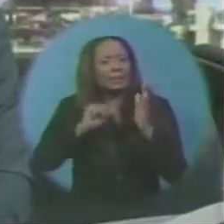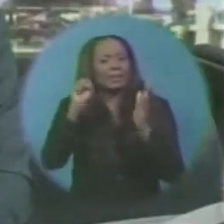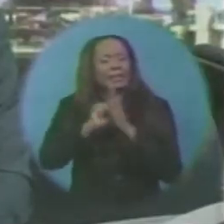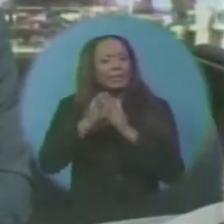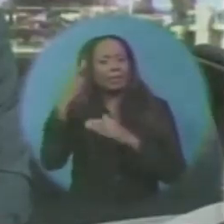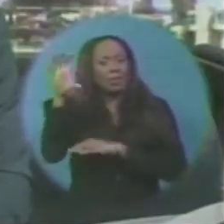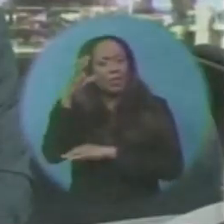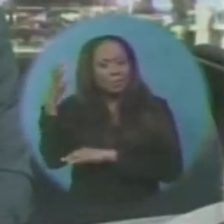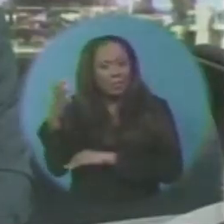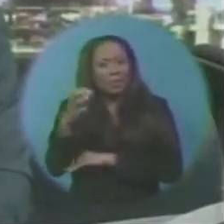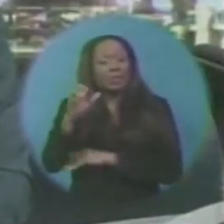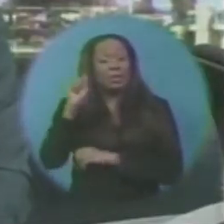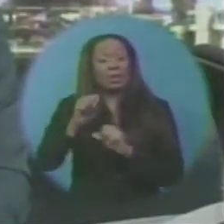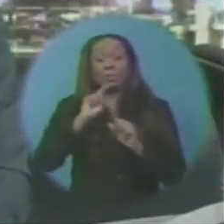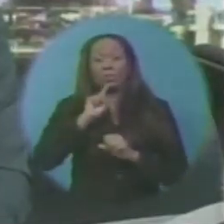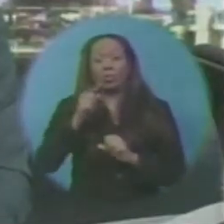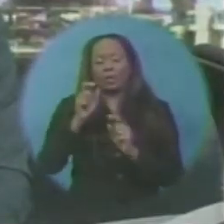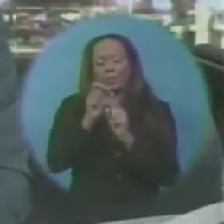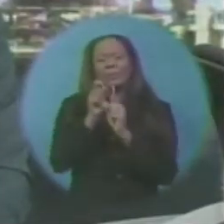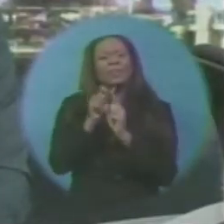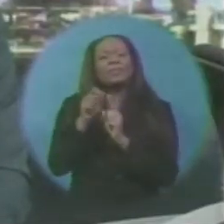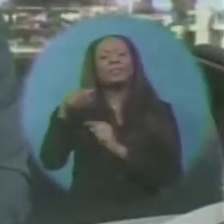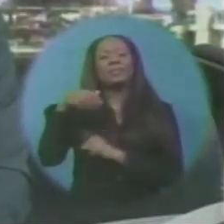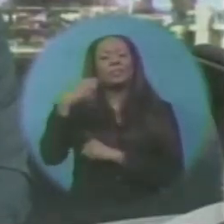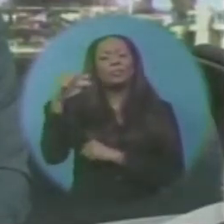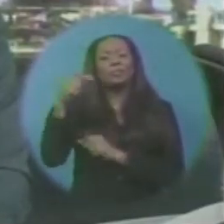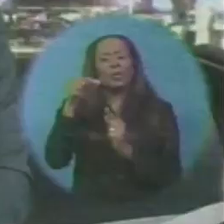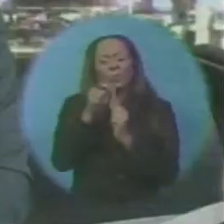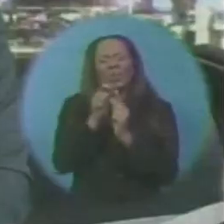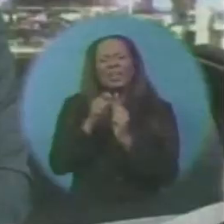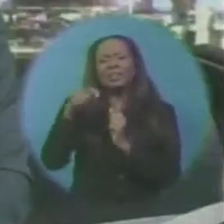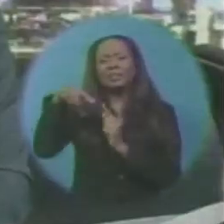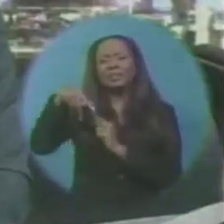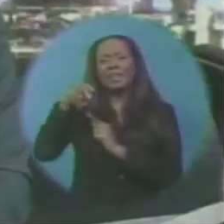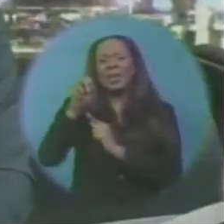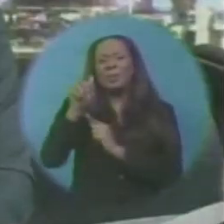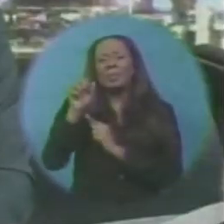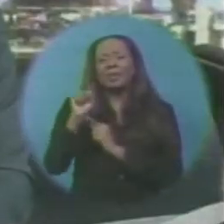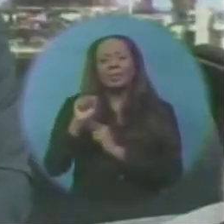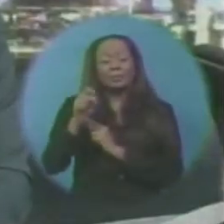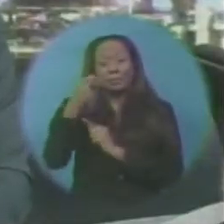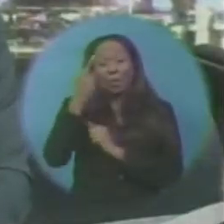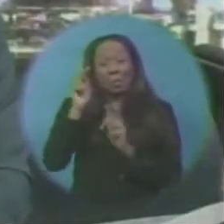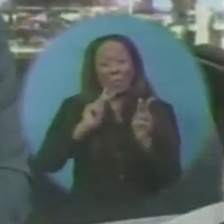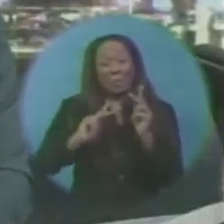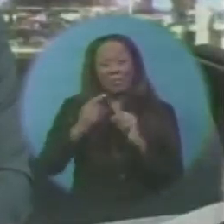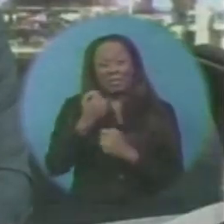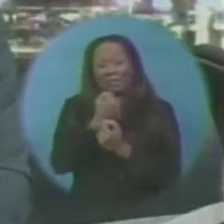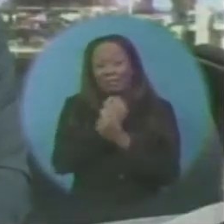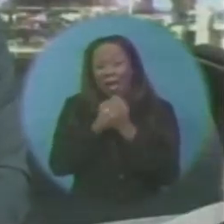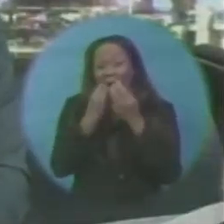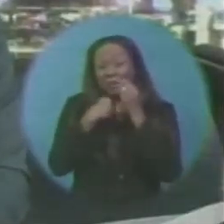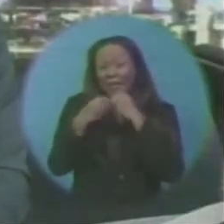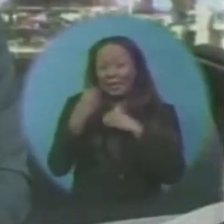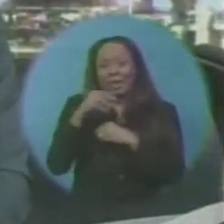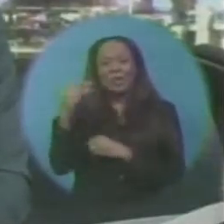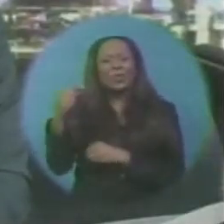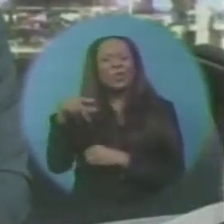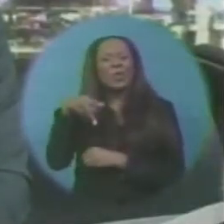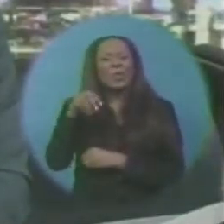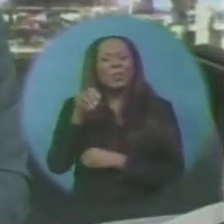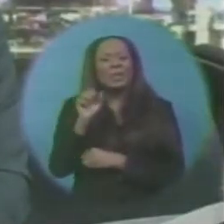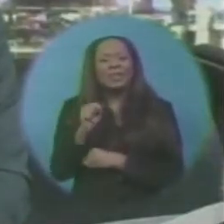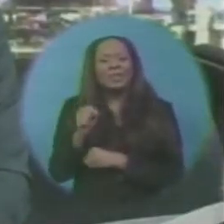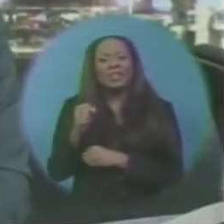holiday season. The peas are in high demand as they are among the main ingredients for the popular green peas and rice and jug